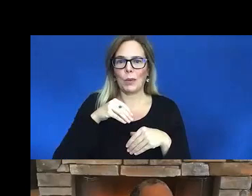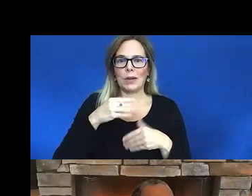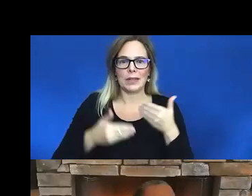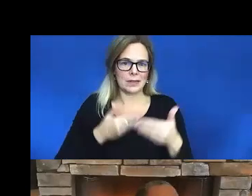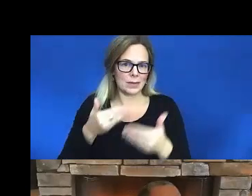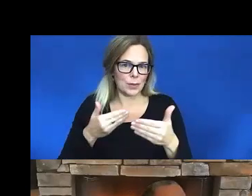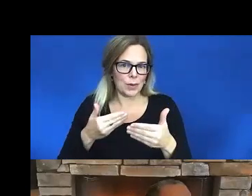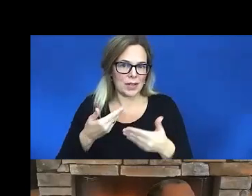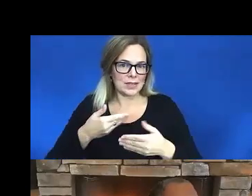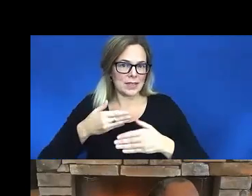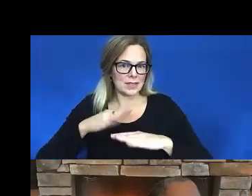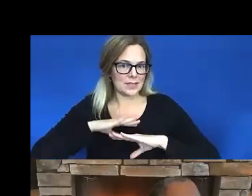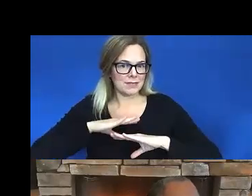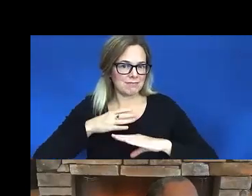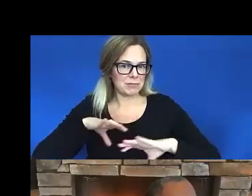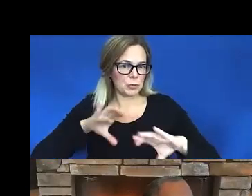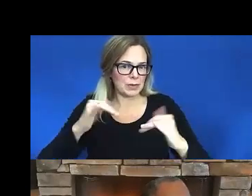Thank you, Dee. Mhm.